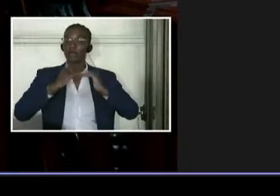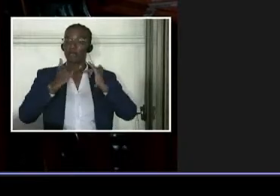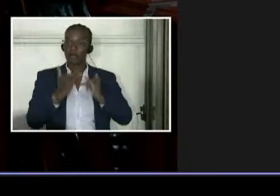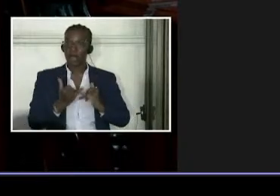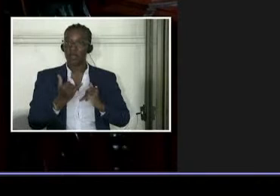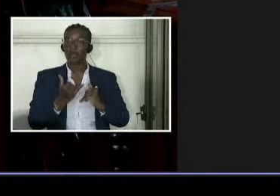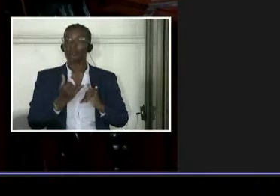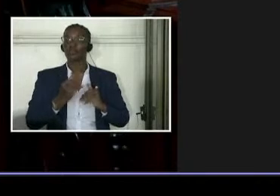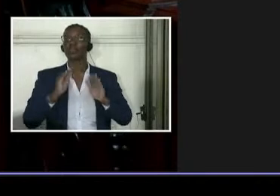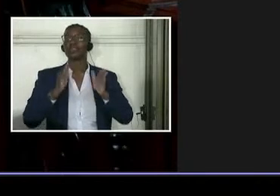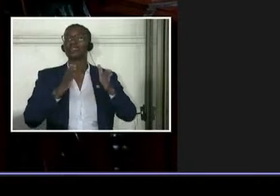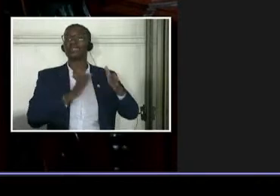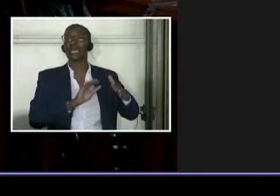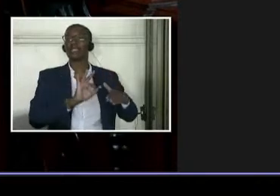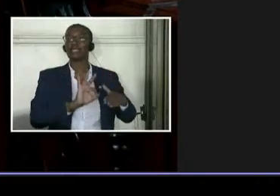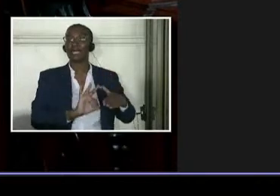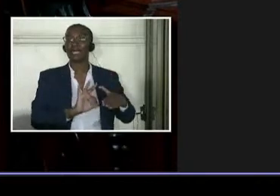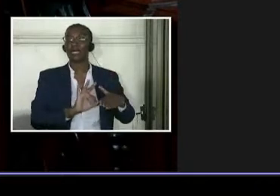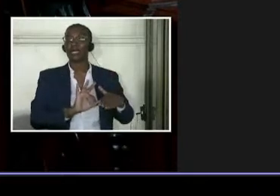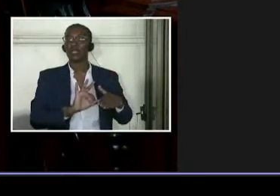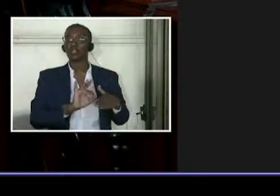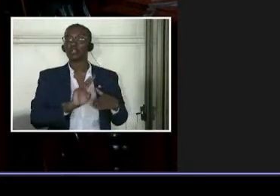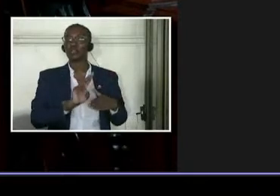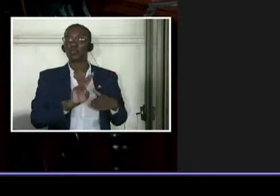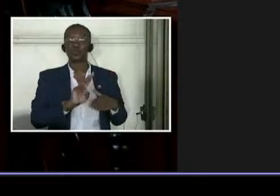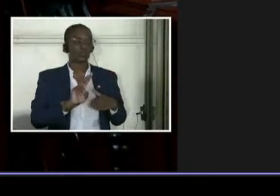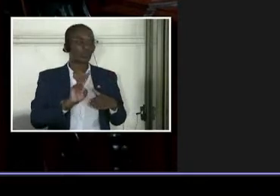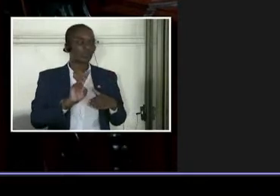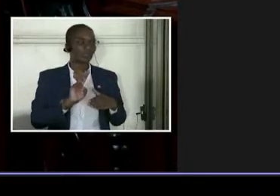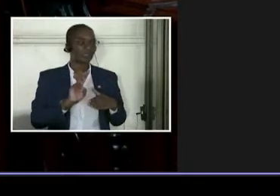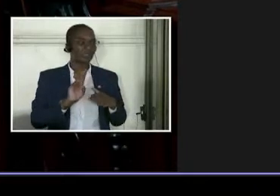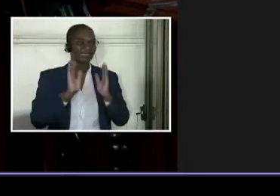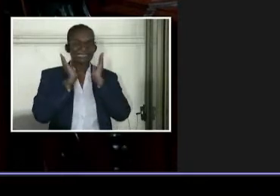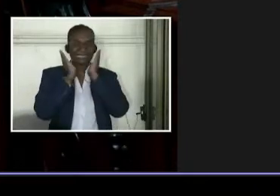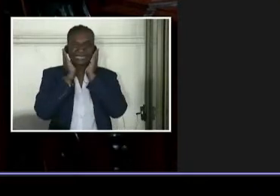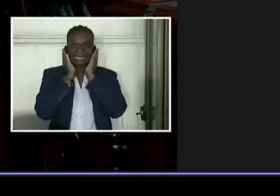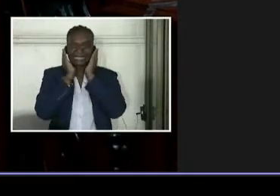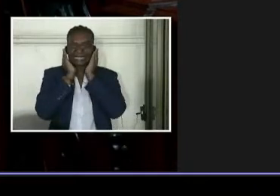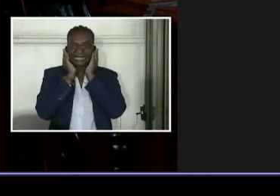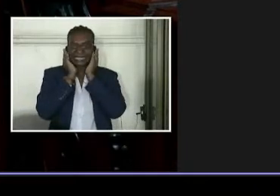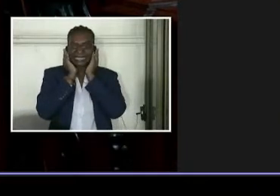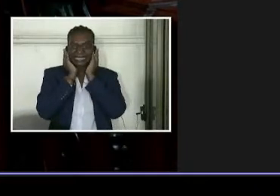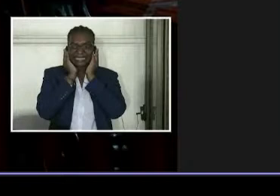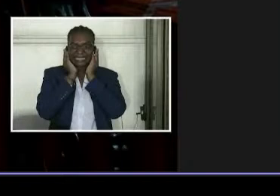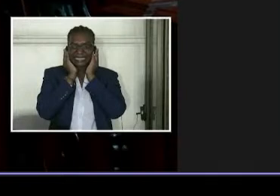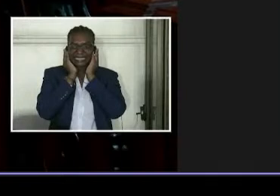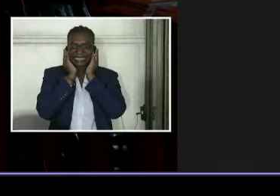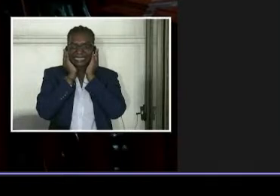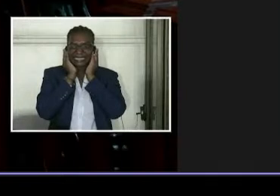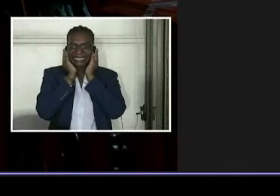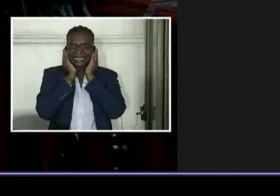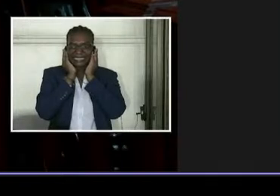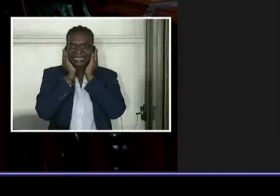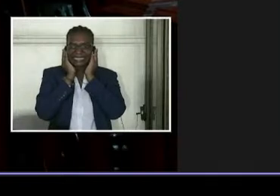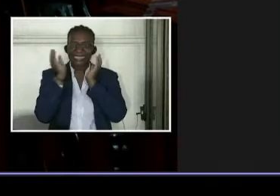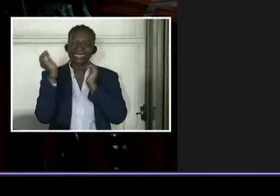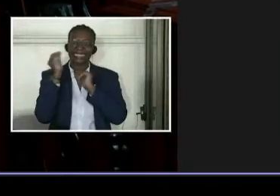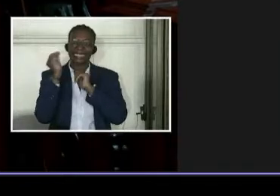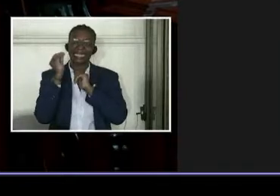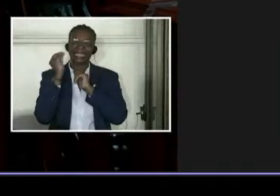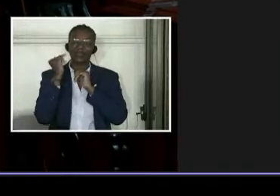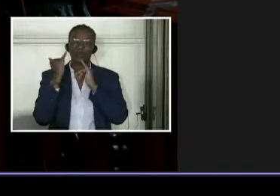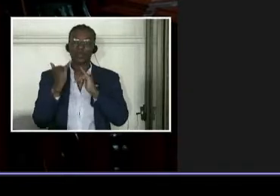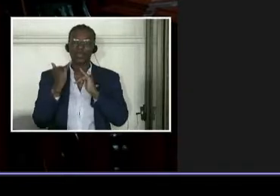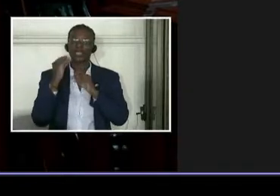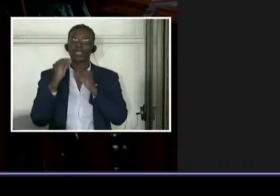stage 3. 200 social rental houses. I'm sorry, MEC. I think there's an echo. Can